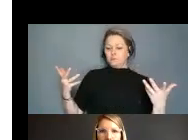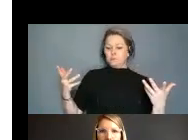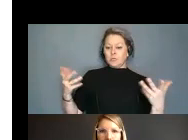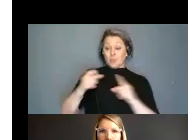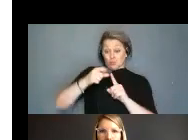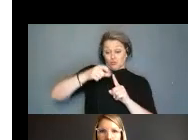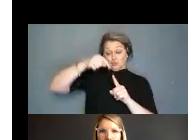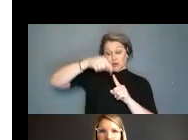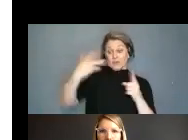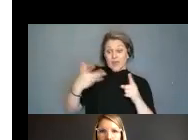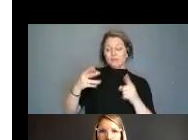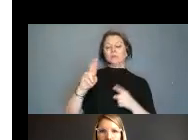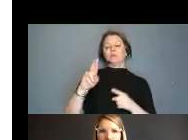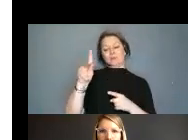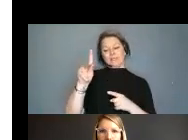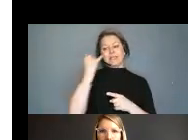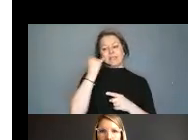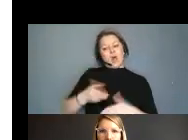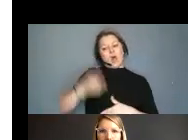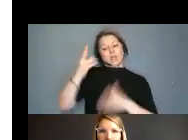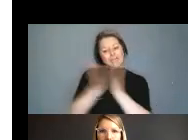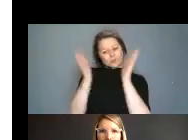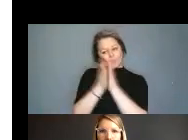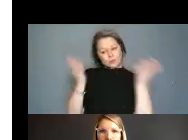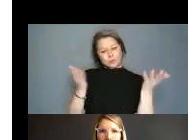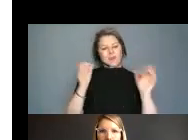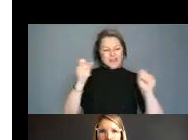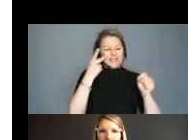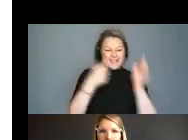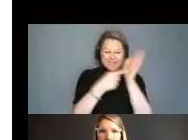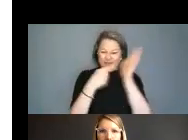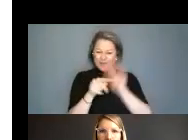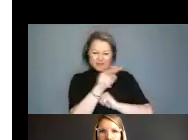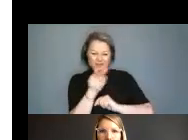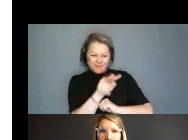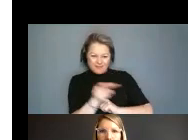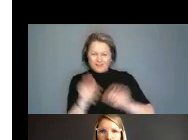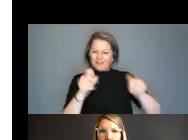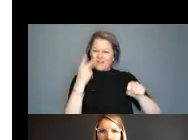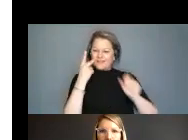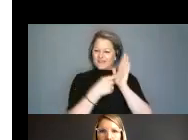has to do with risk. And we see some examples here of some of those triggers.